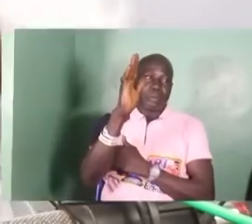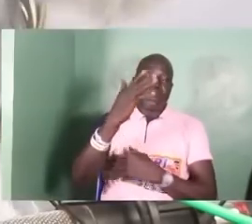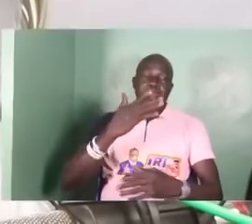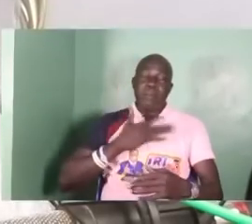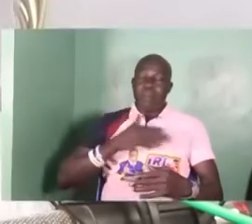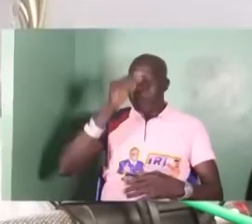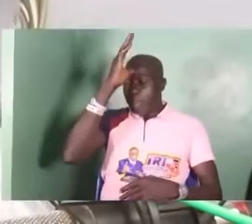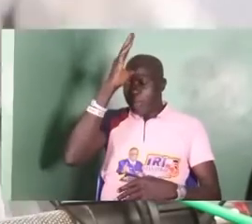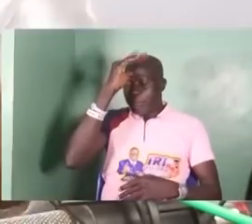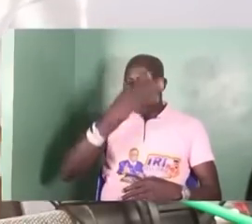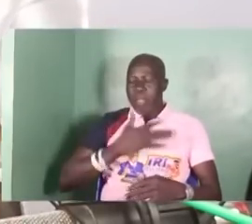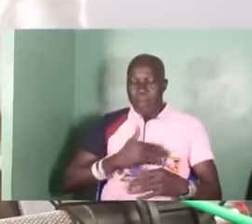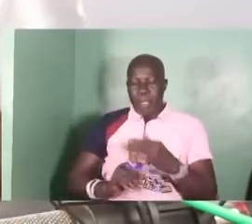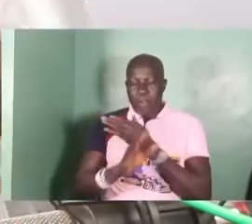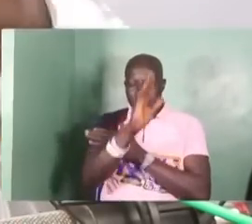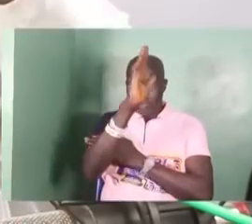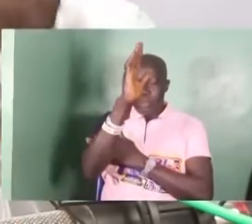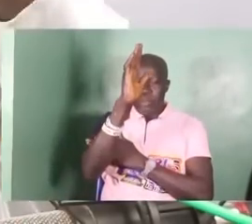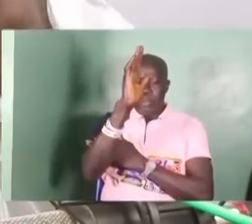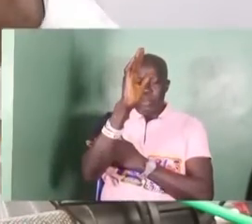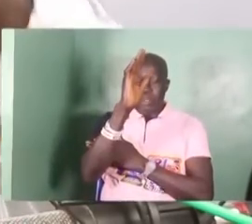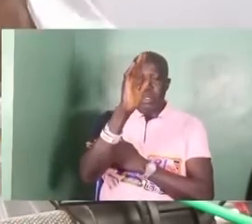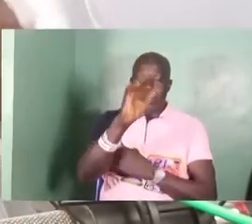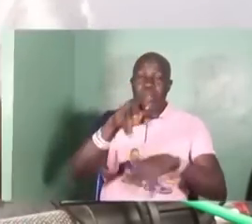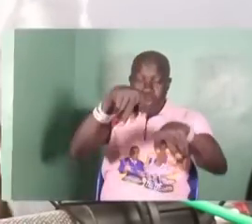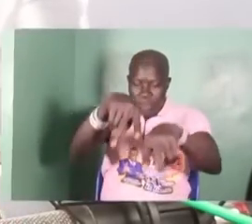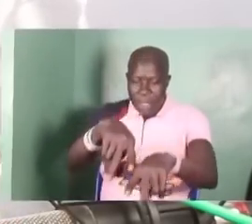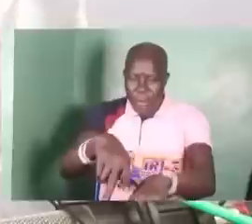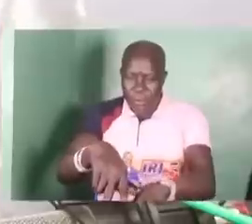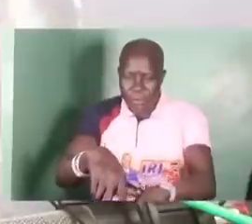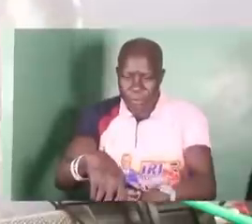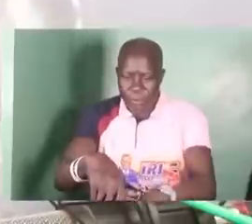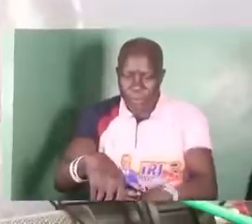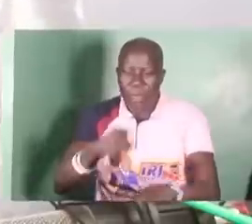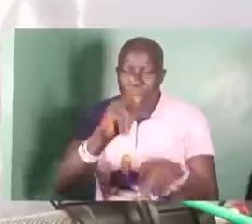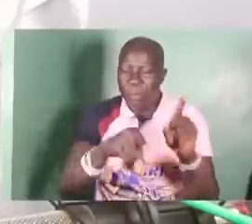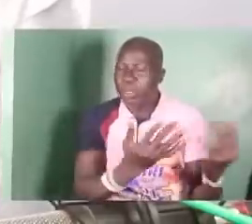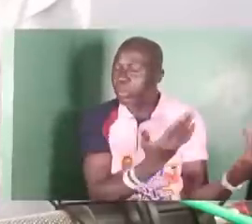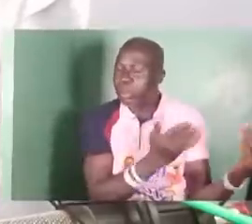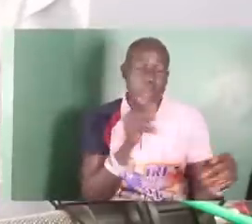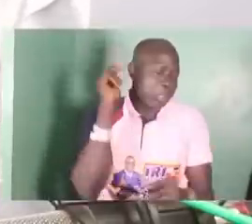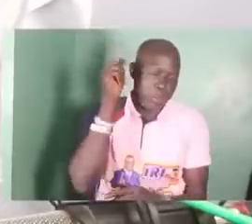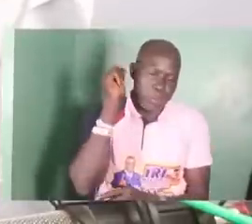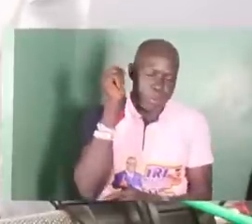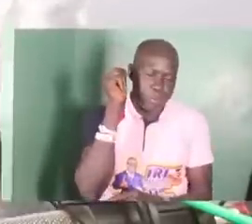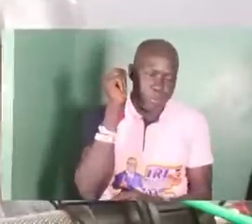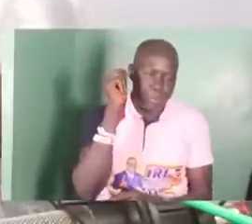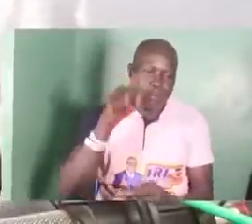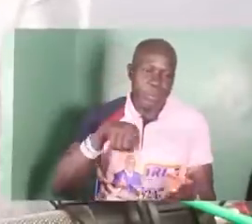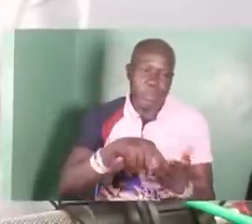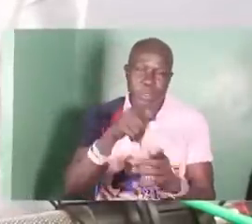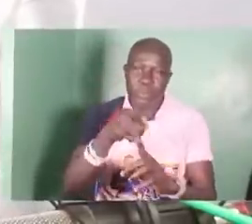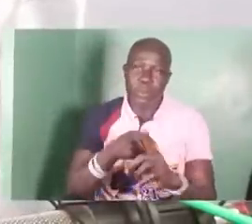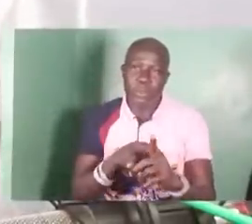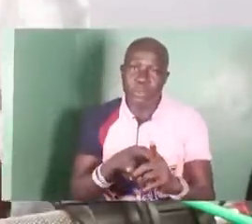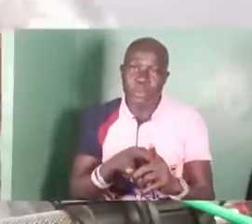Ase to ma fun e ni e ri la. Authority to give you testimony. Ase yen wonu aye e. In the name of Jesus. Aye